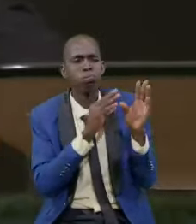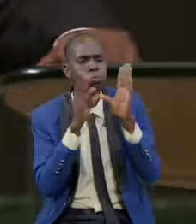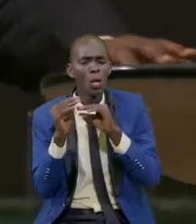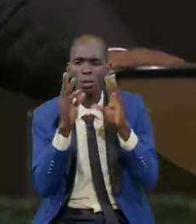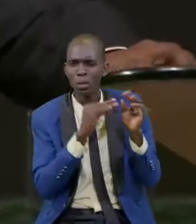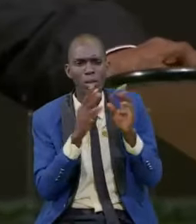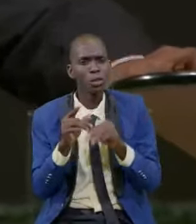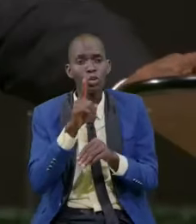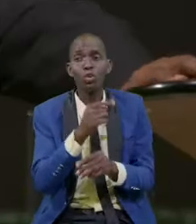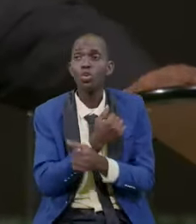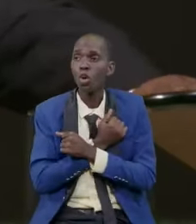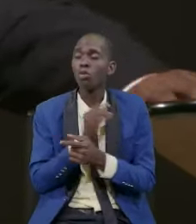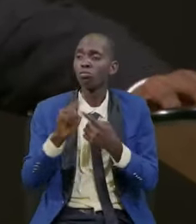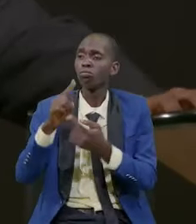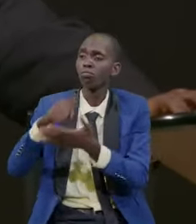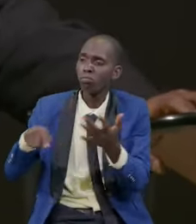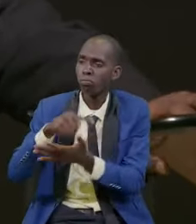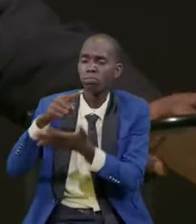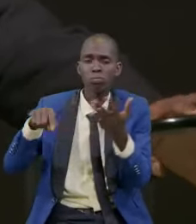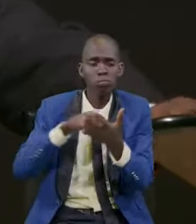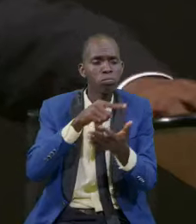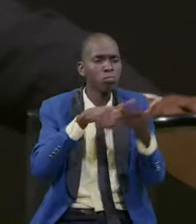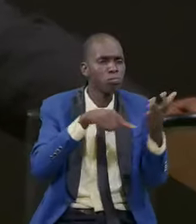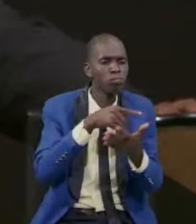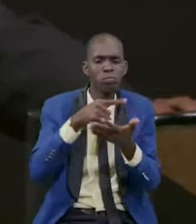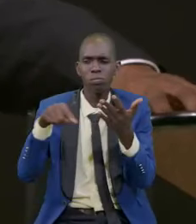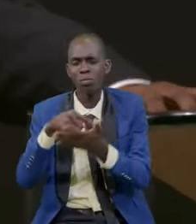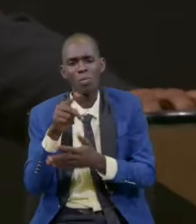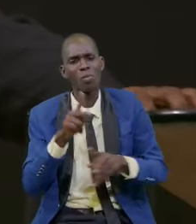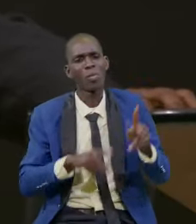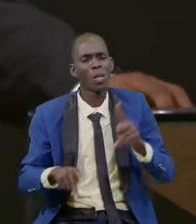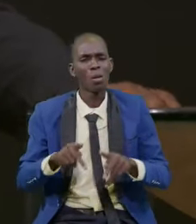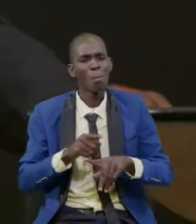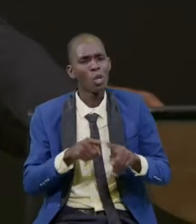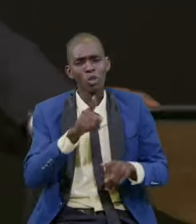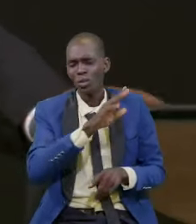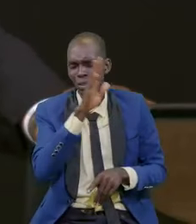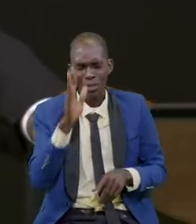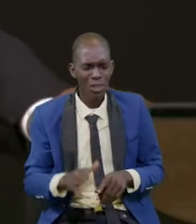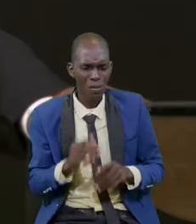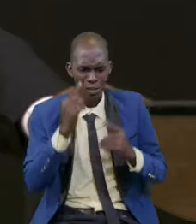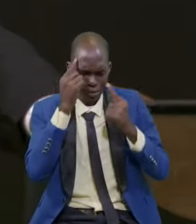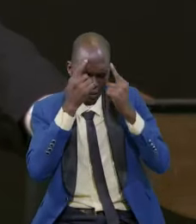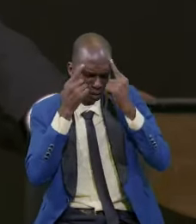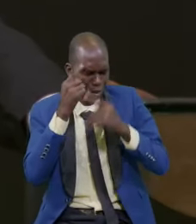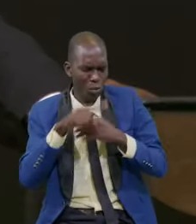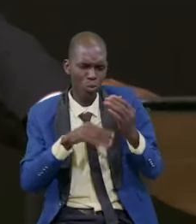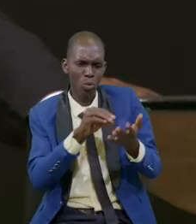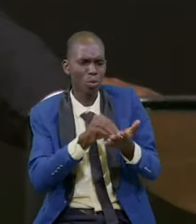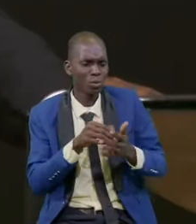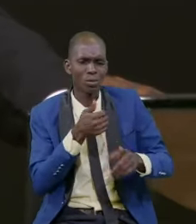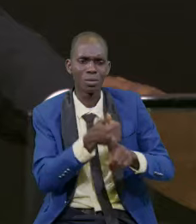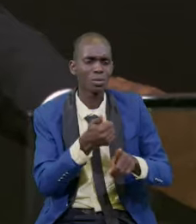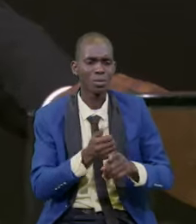of a teacher, but you are not much about a thoughtful person, about a